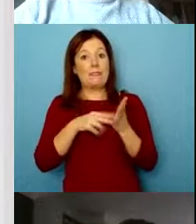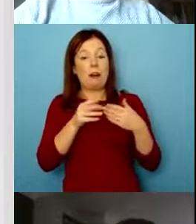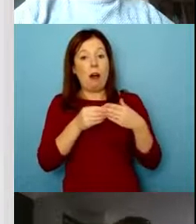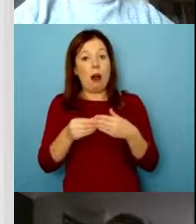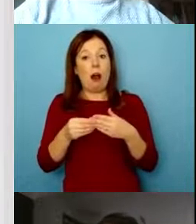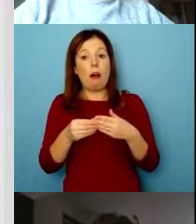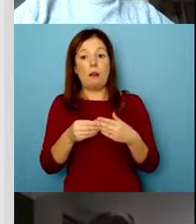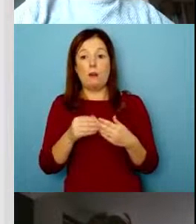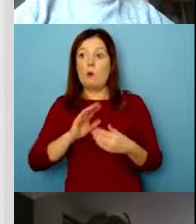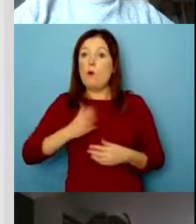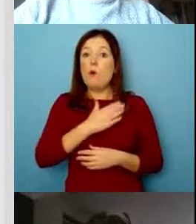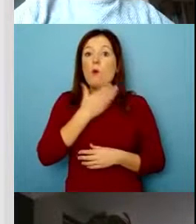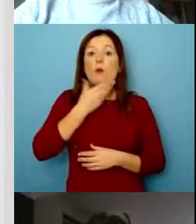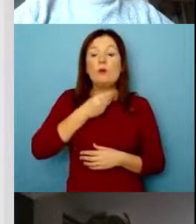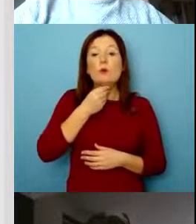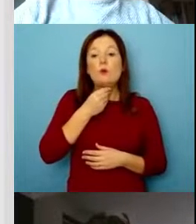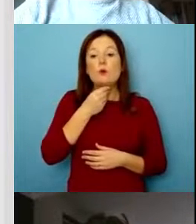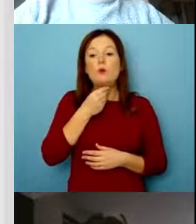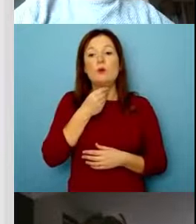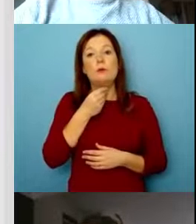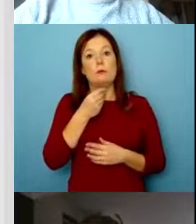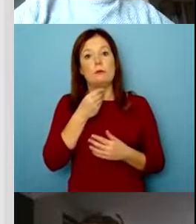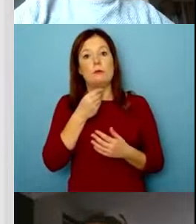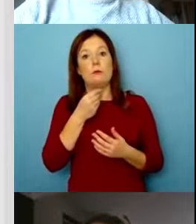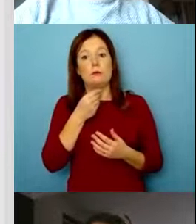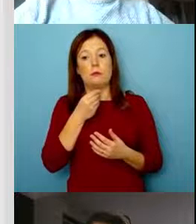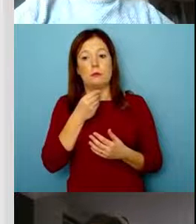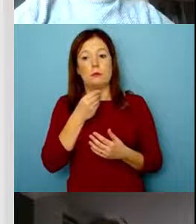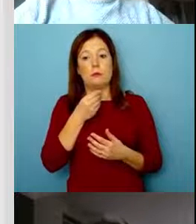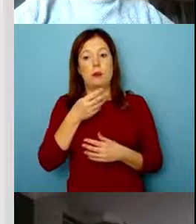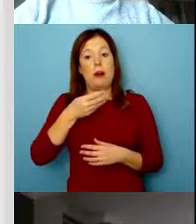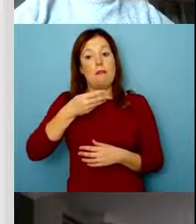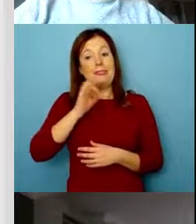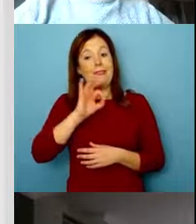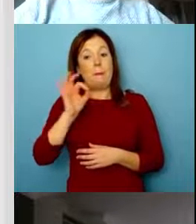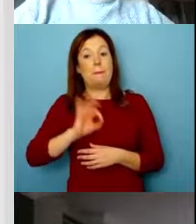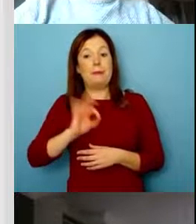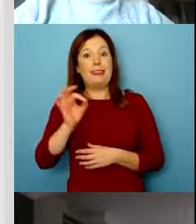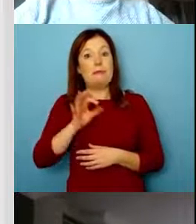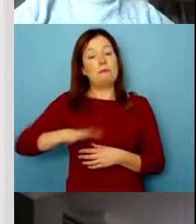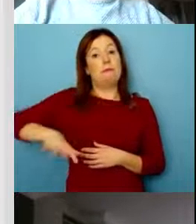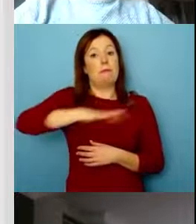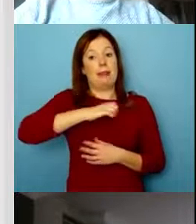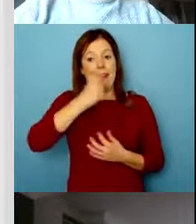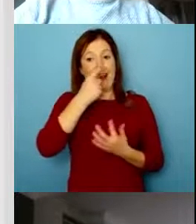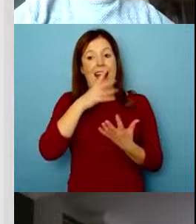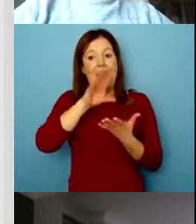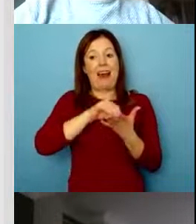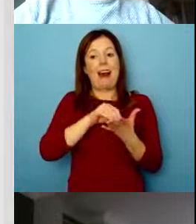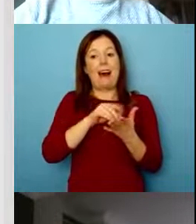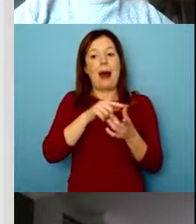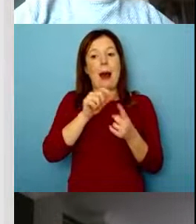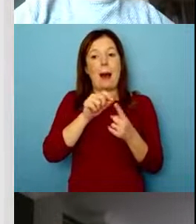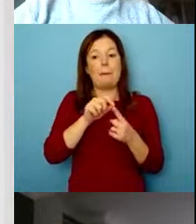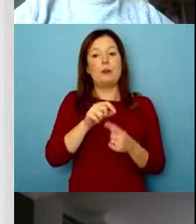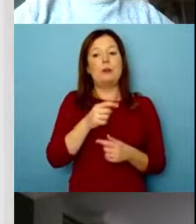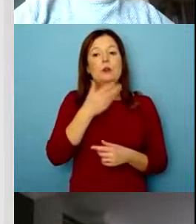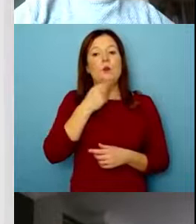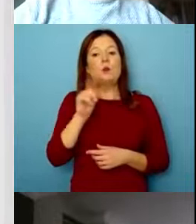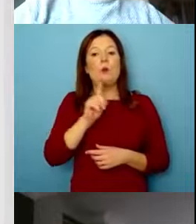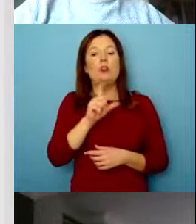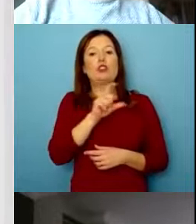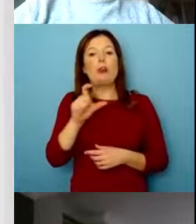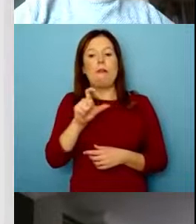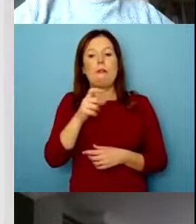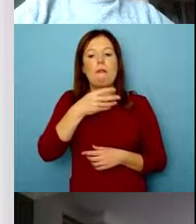on the platform, or the vast majority of viewers, up to 95% of our base, from channel 555. So on your